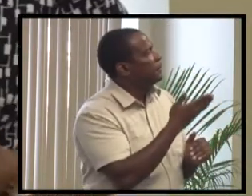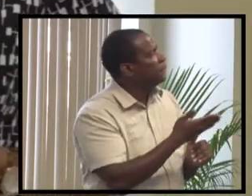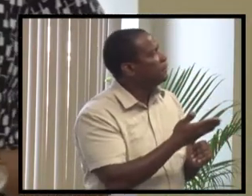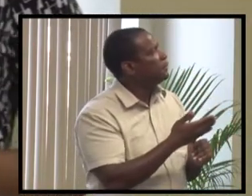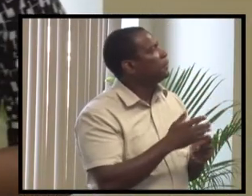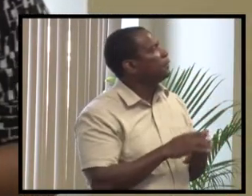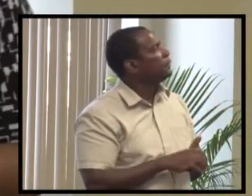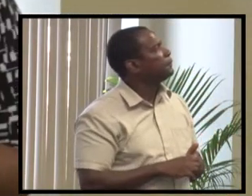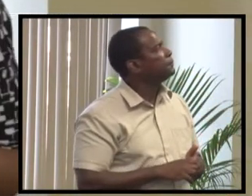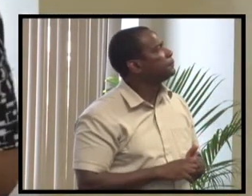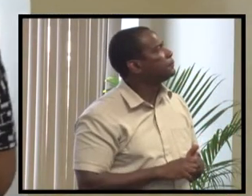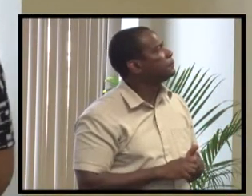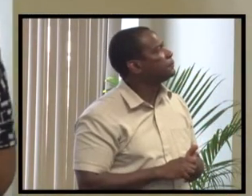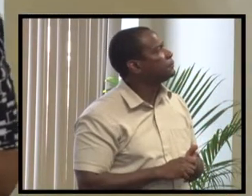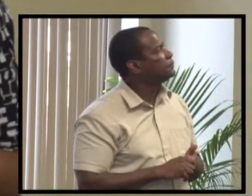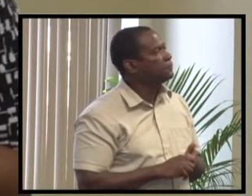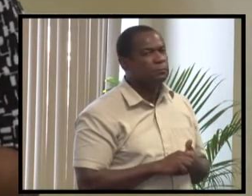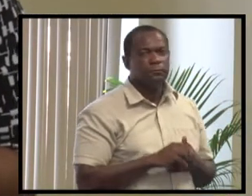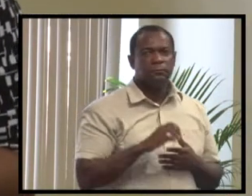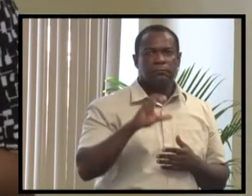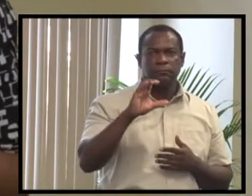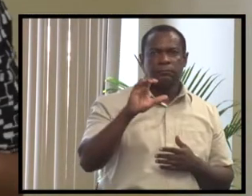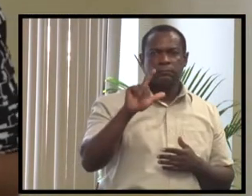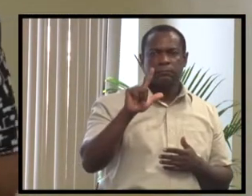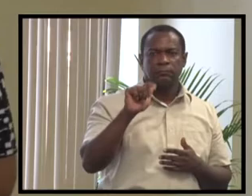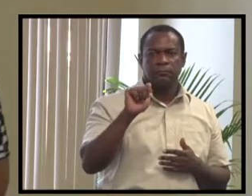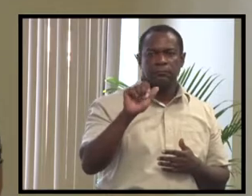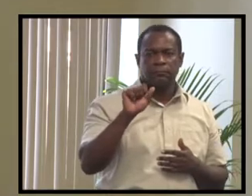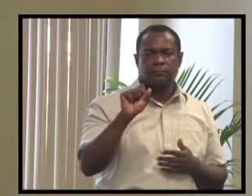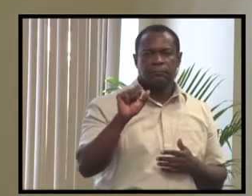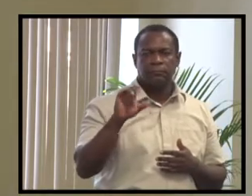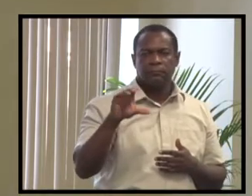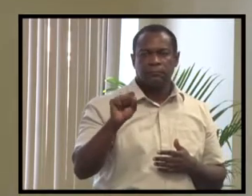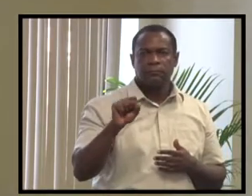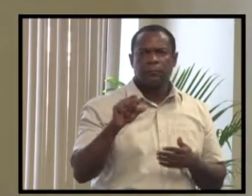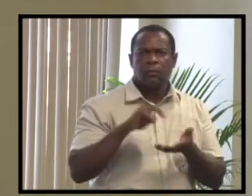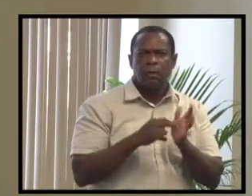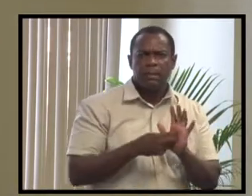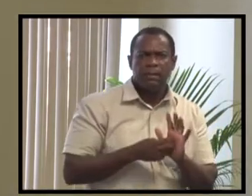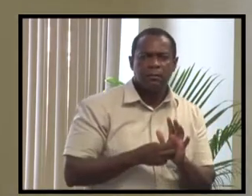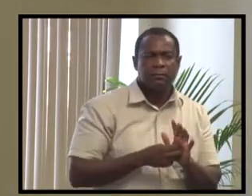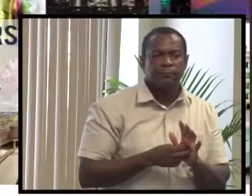The other thing about classics are we always